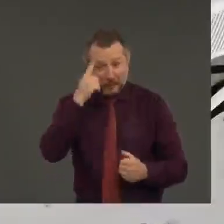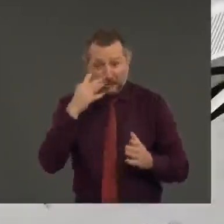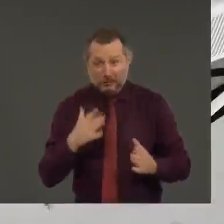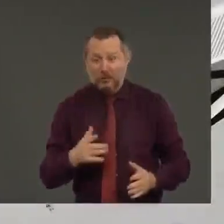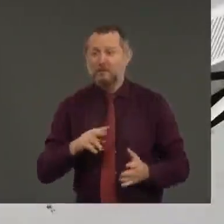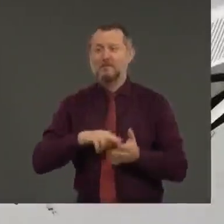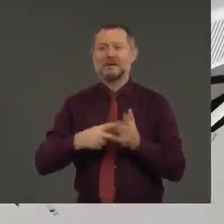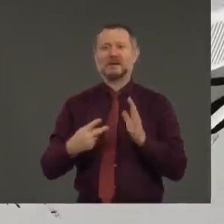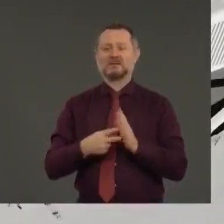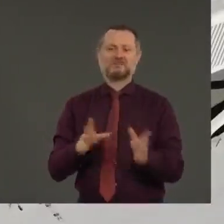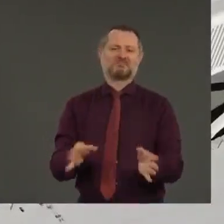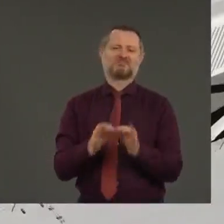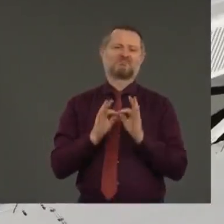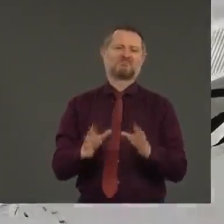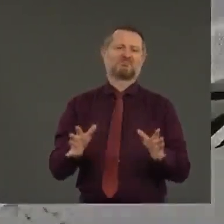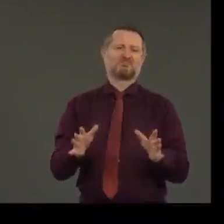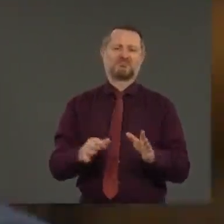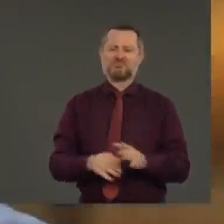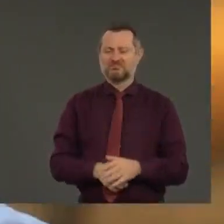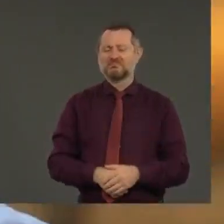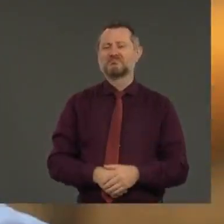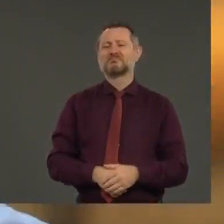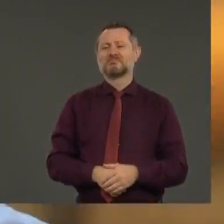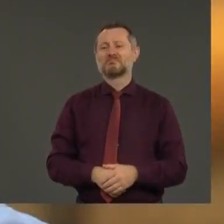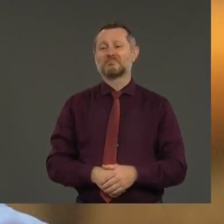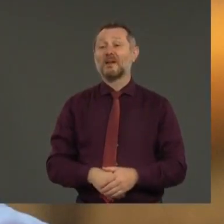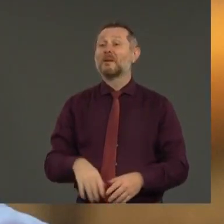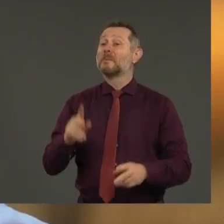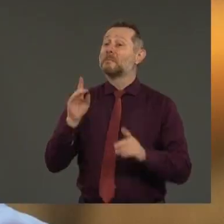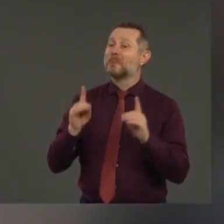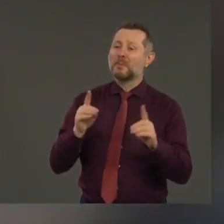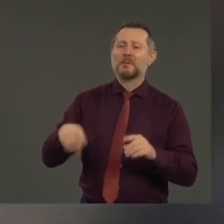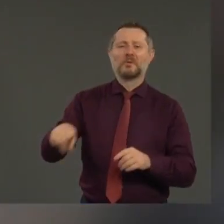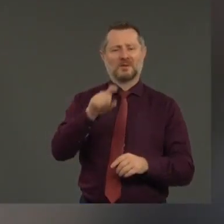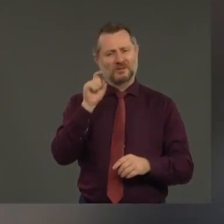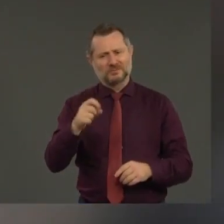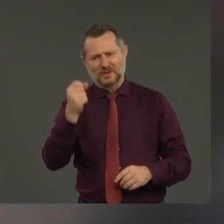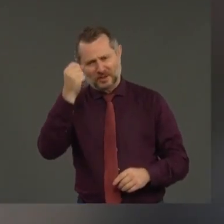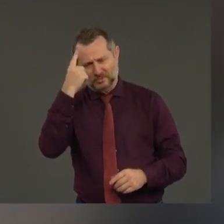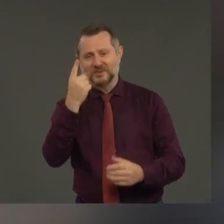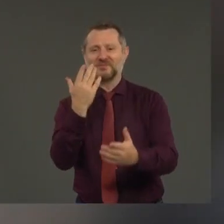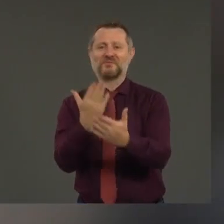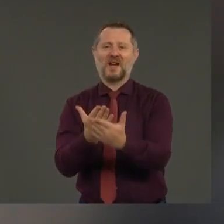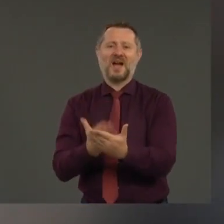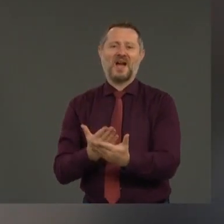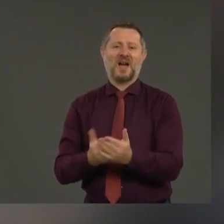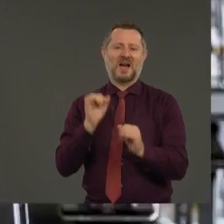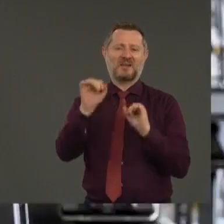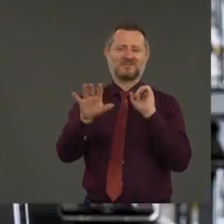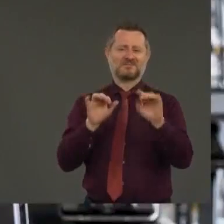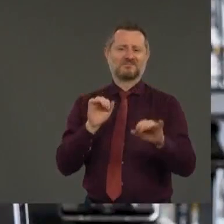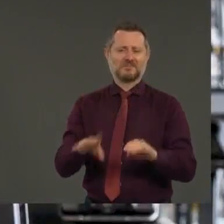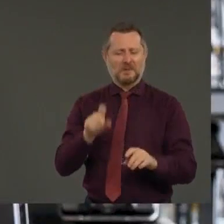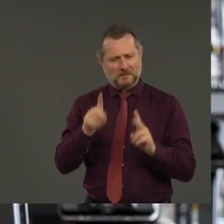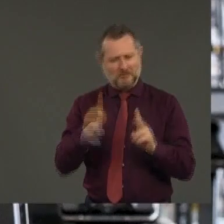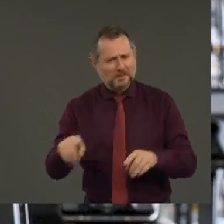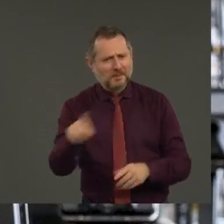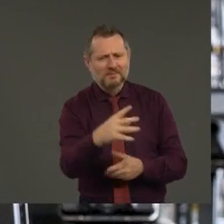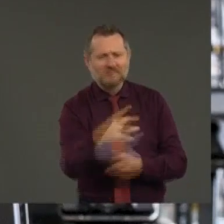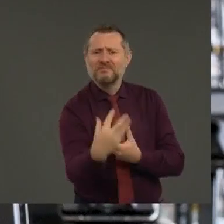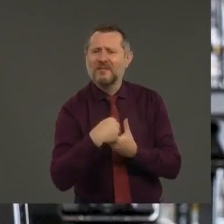was impotent. People had to understand the facts and people had to engage